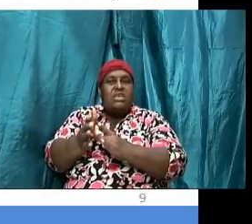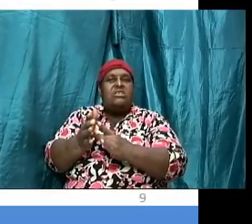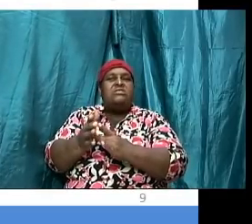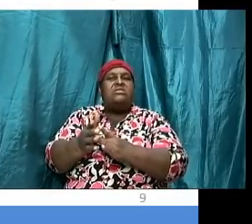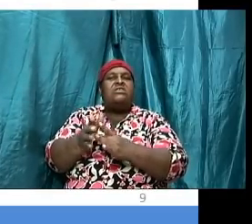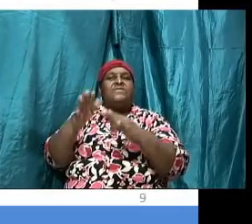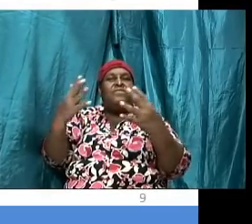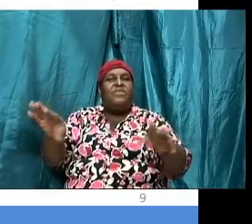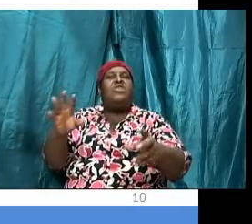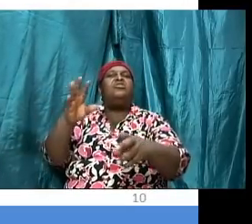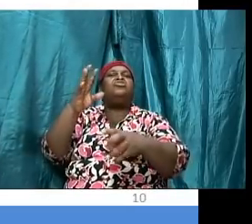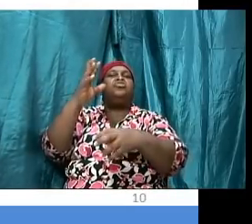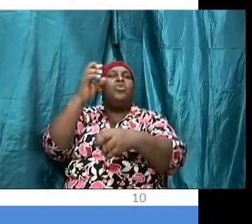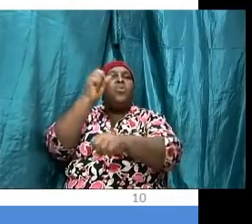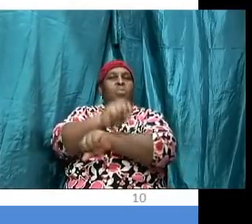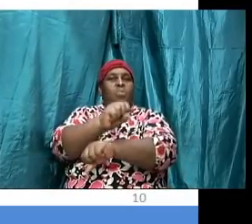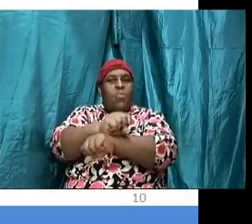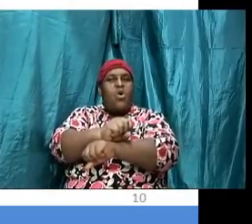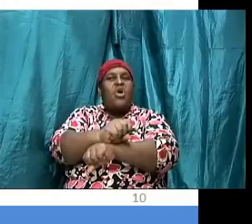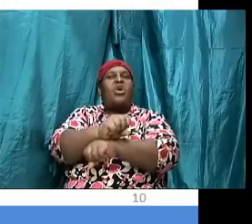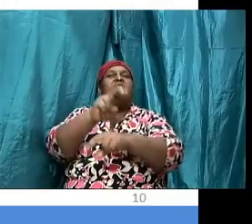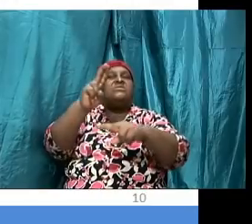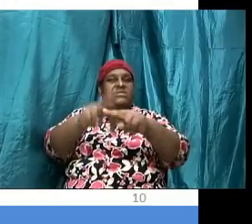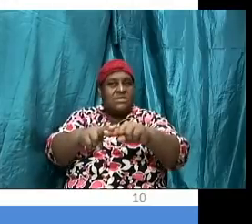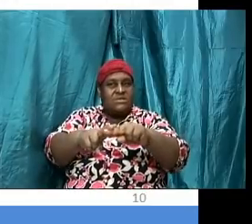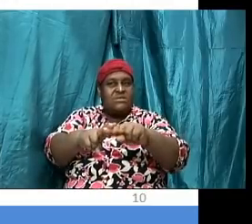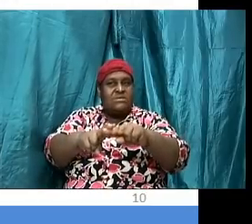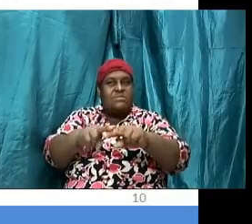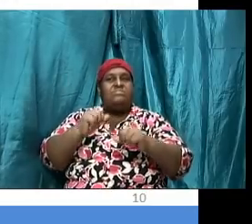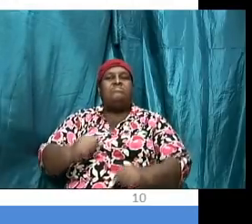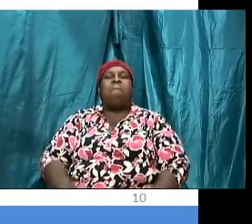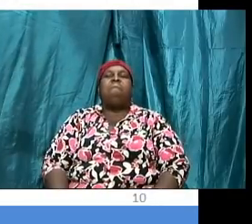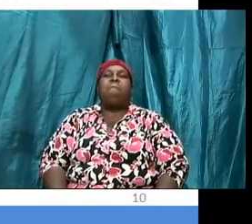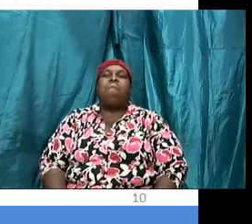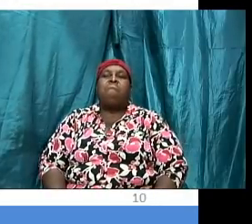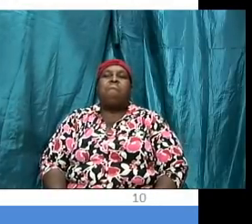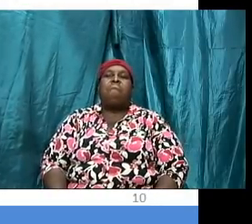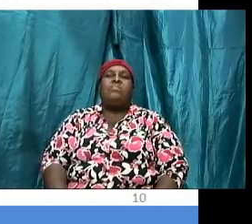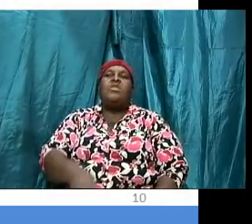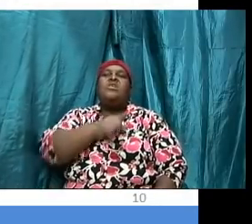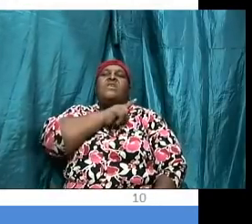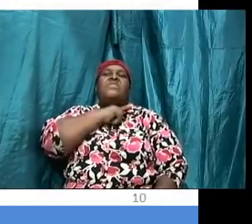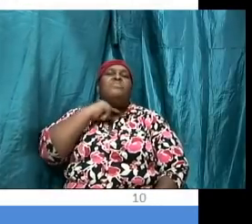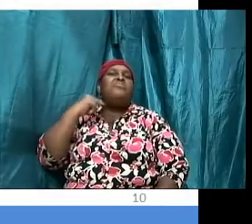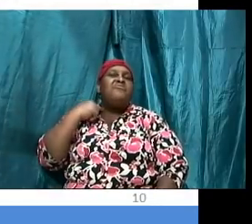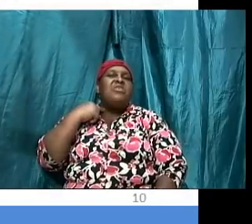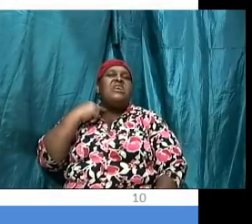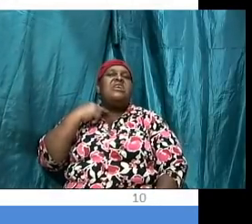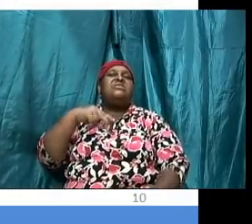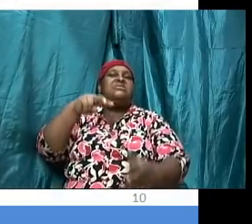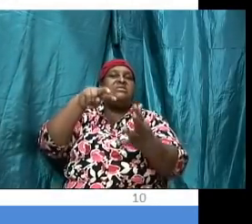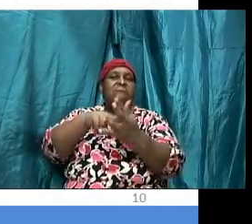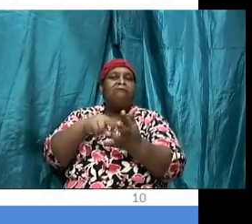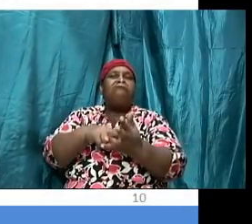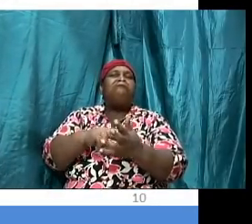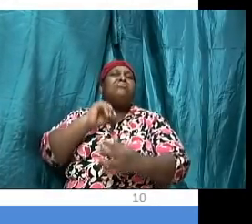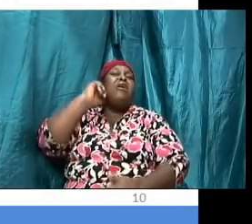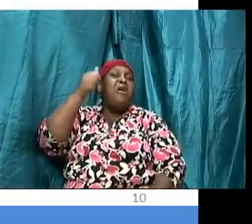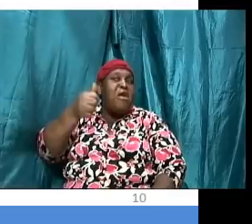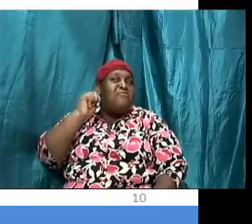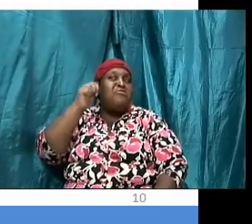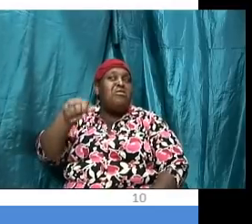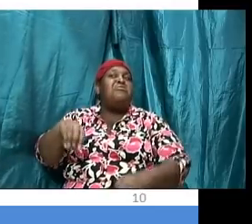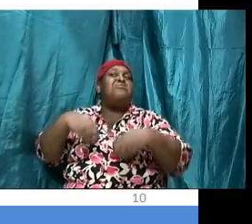on to bring this out a little more. The priest stood every day